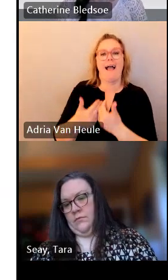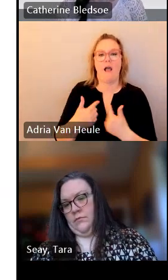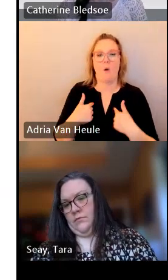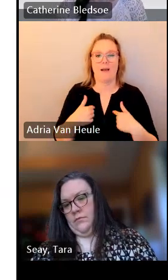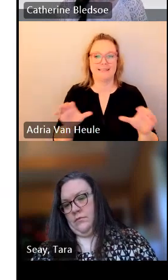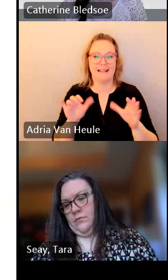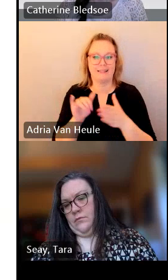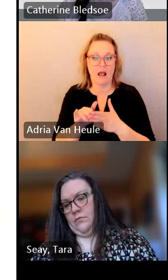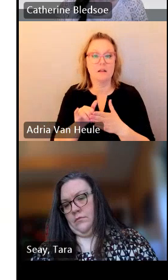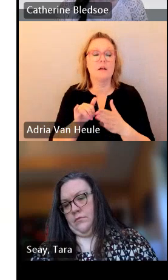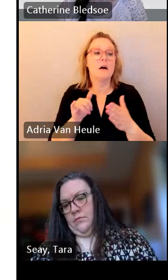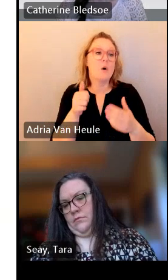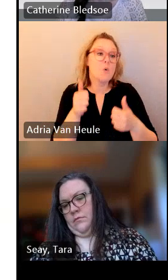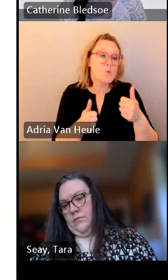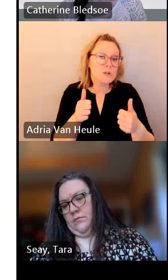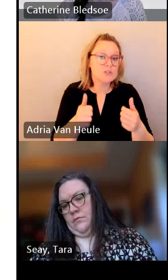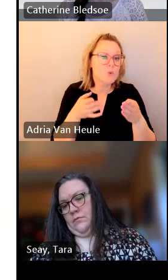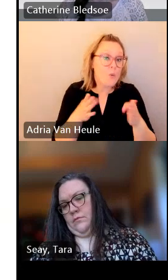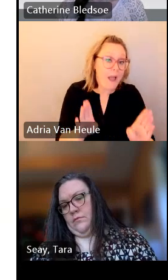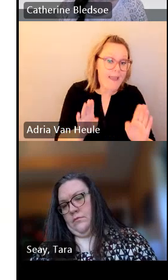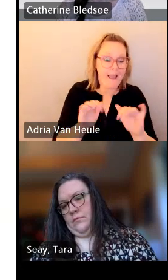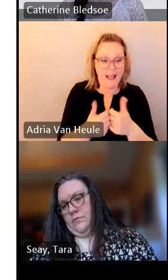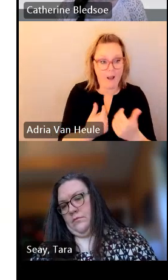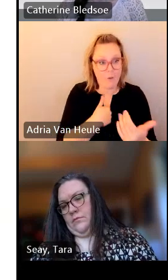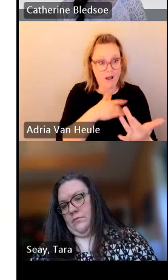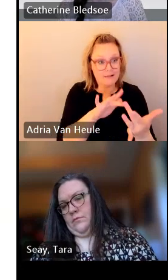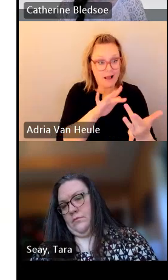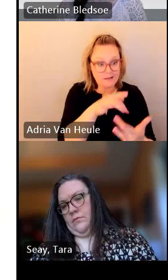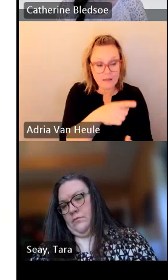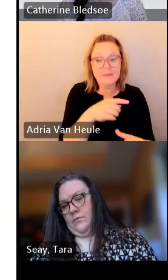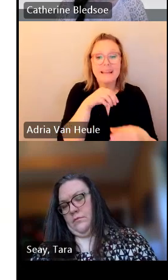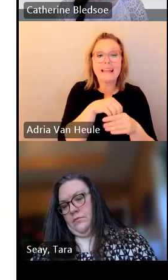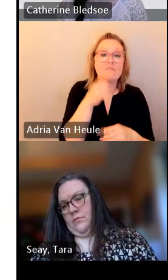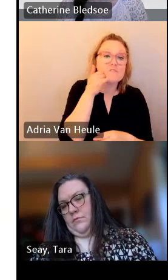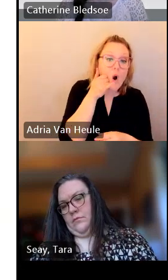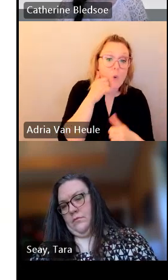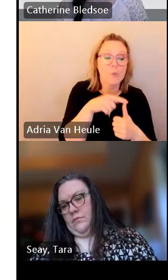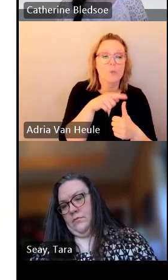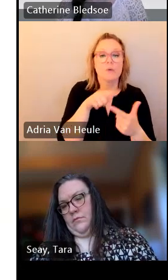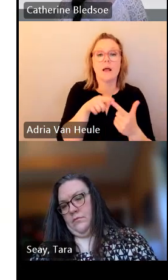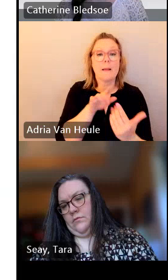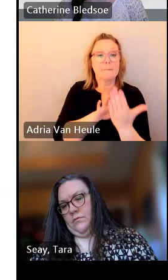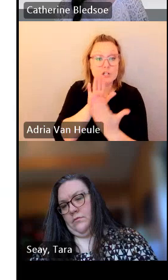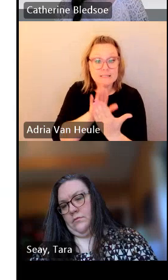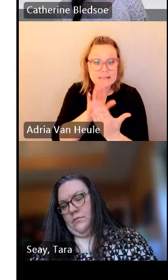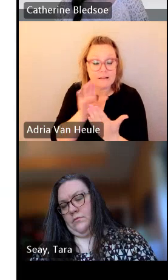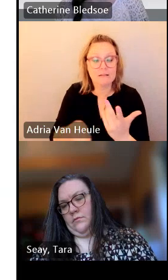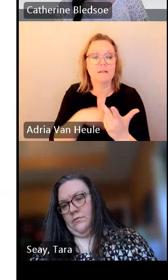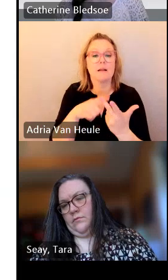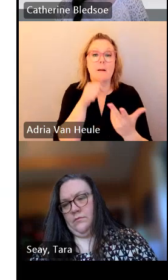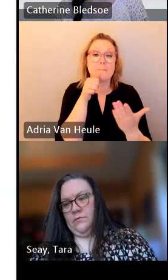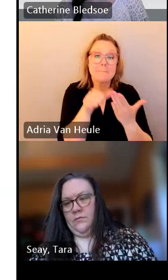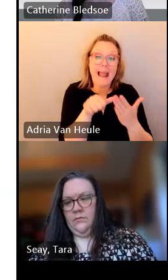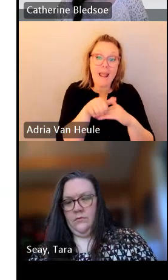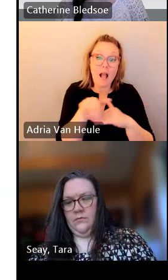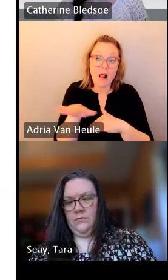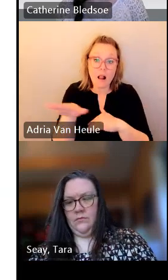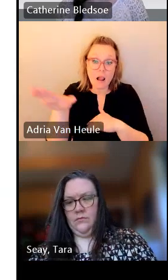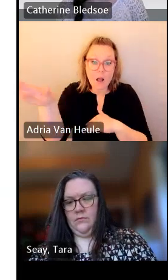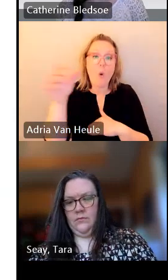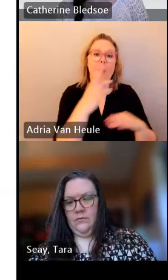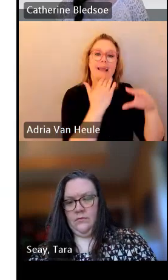the way in which you attempted to contact, whether it was phone, in person, mail, or email, and then what was the result of that contact. So were you able